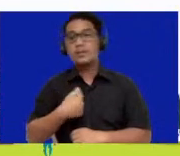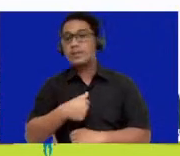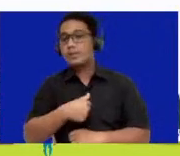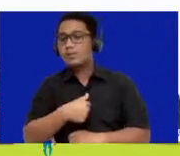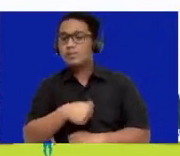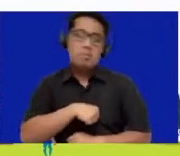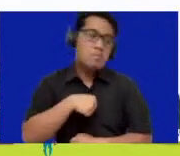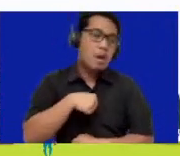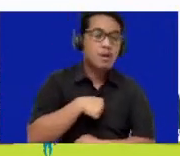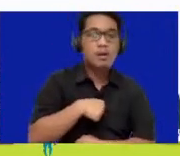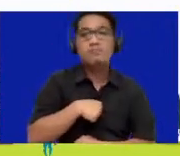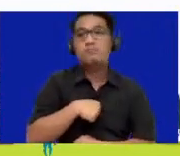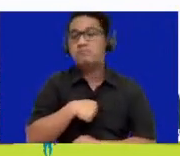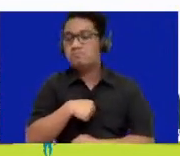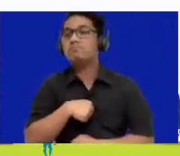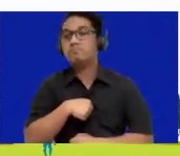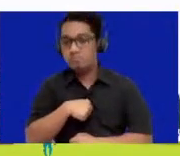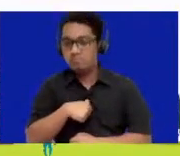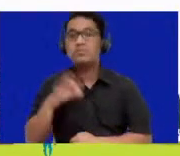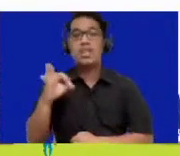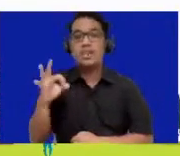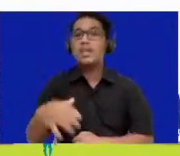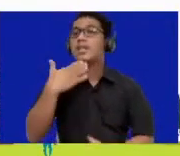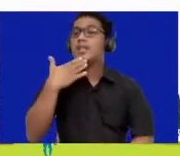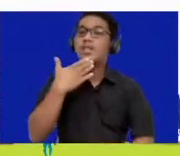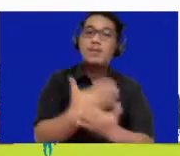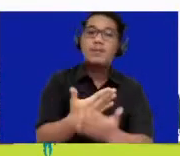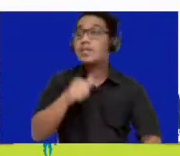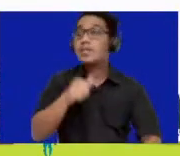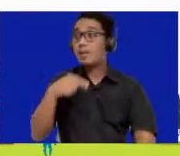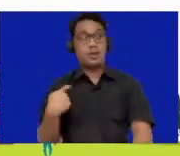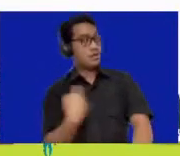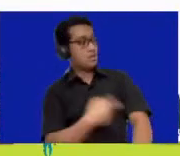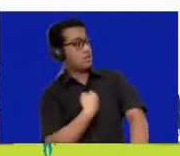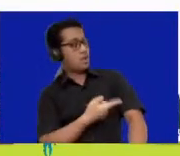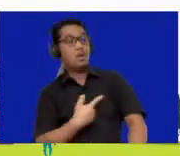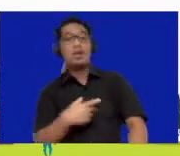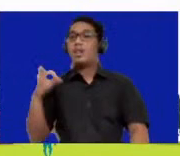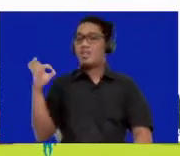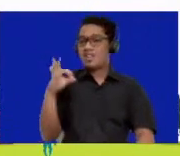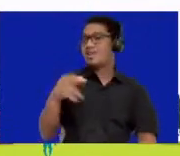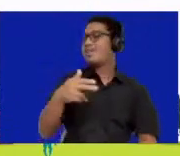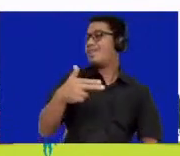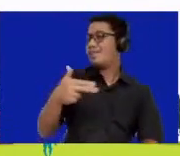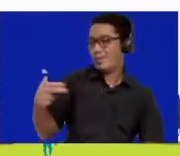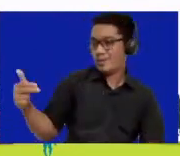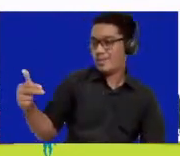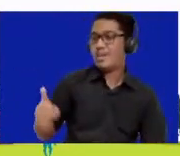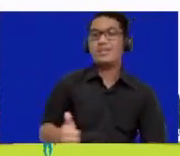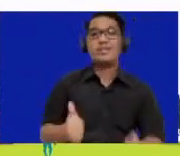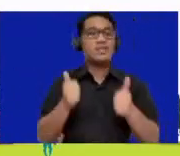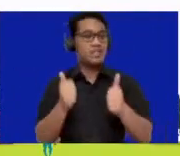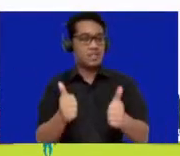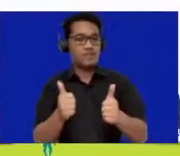menjadi bangga menjadi Tagana. Terima kasih. Siapa kita? Tagana Indonesia siap.